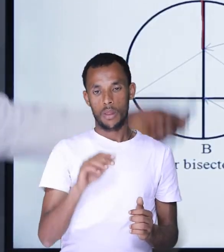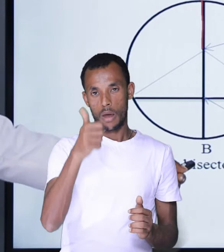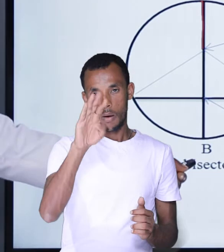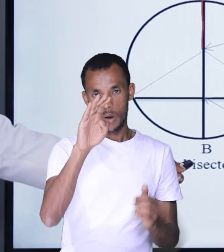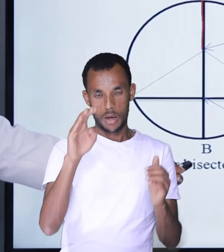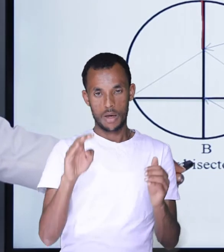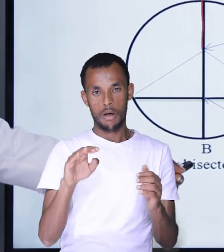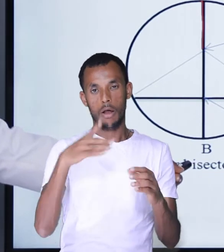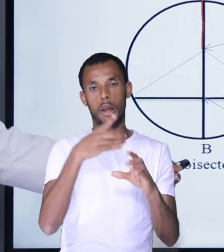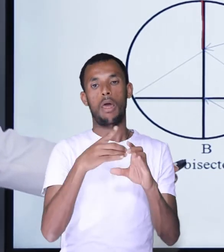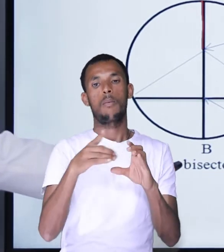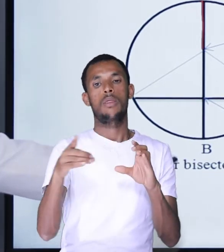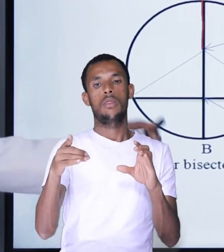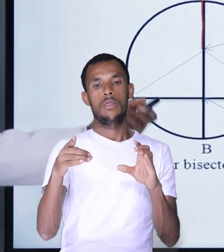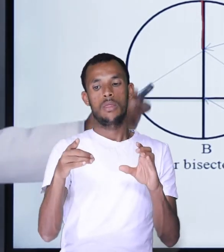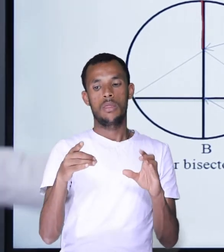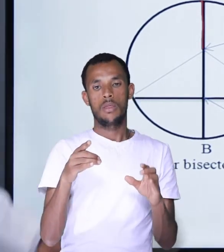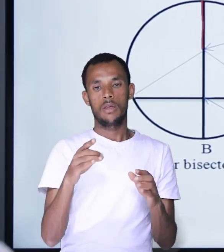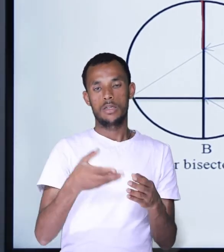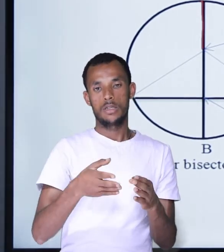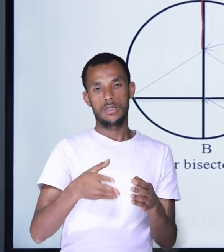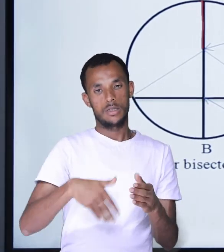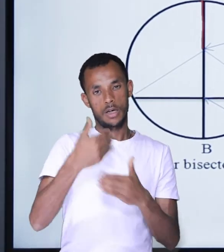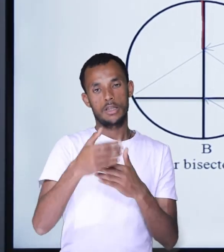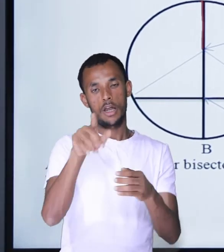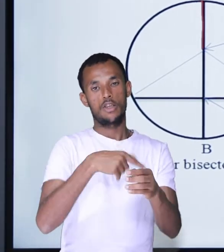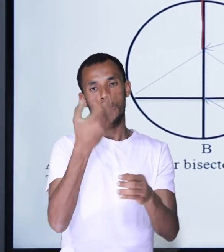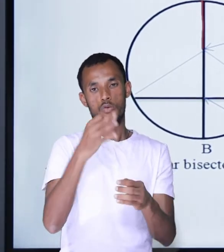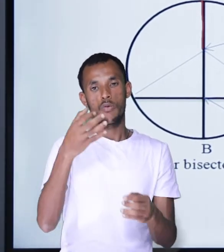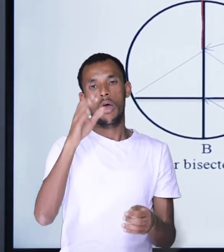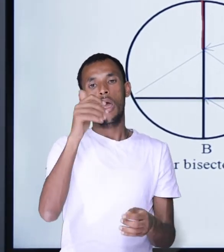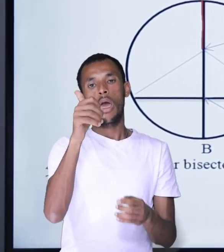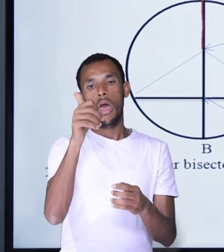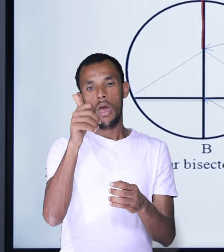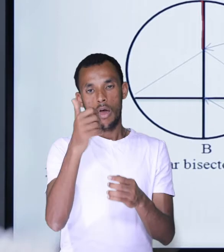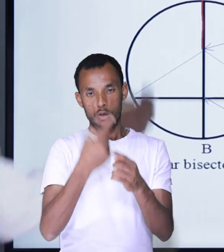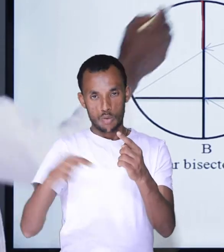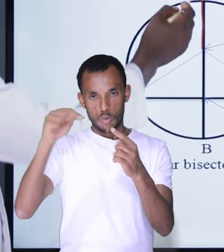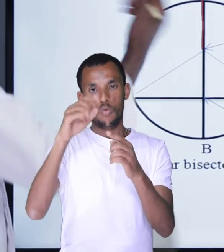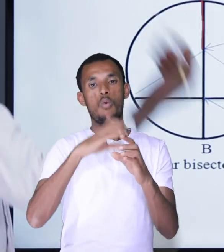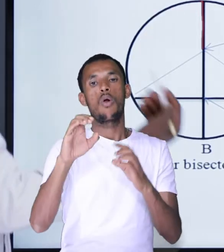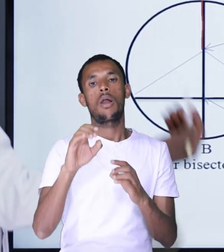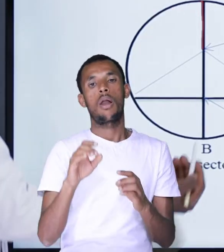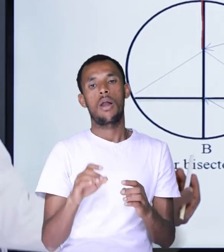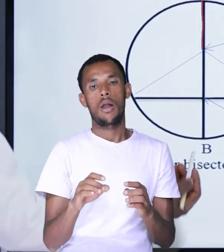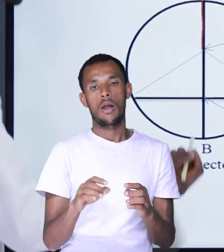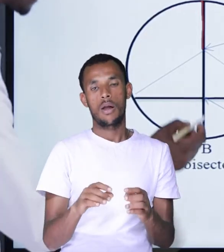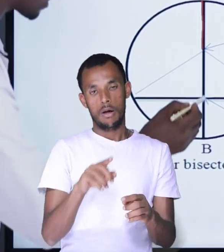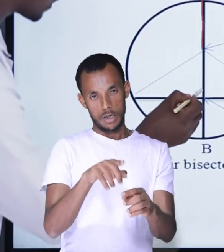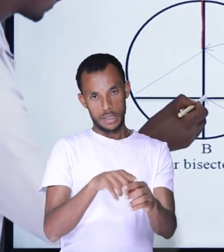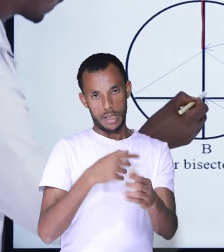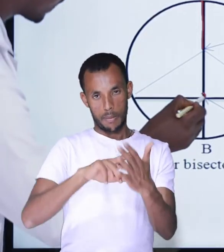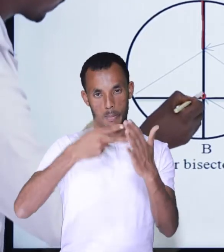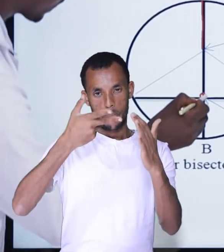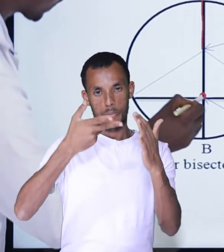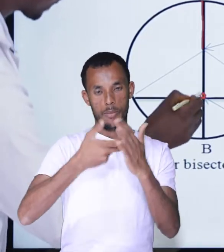AB is the diameter. AB is the diameter. Then what is the distance of A from the chord? Distance of A from the chord meaning